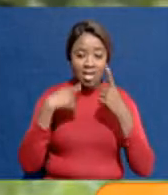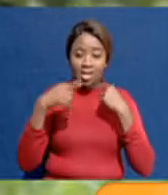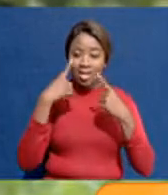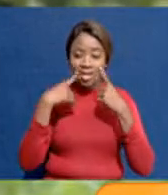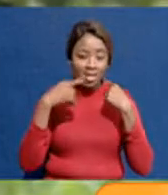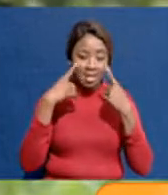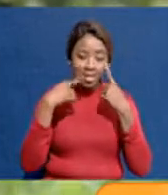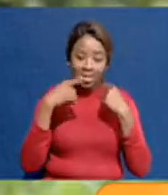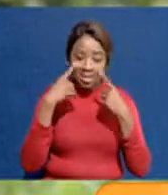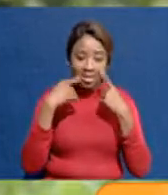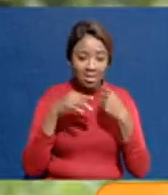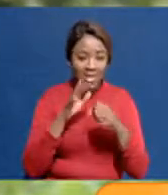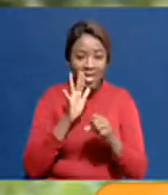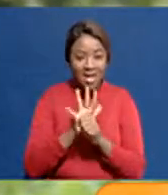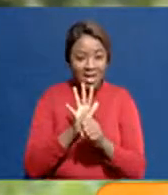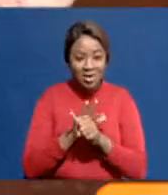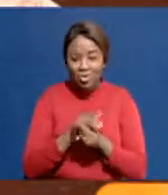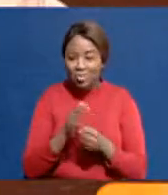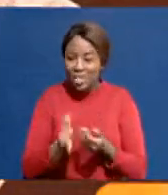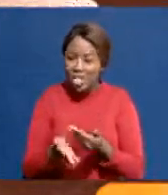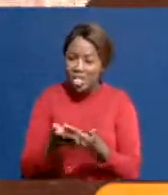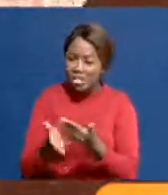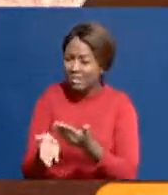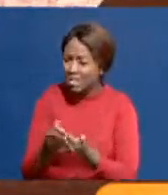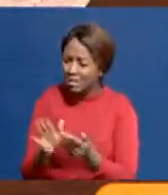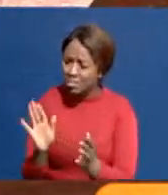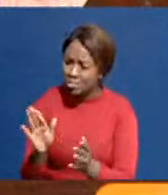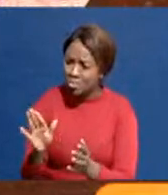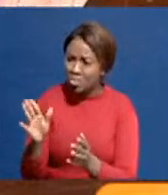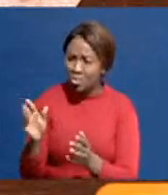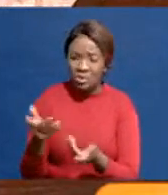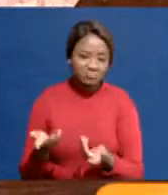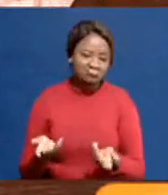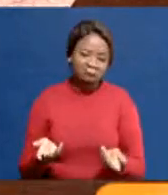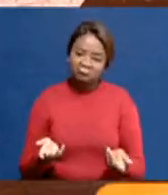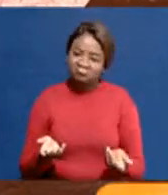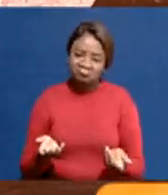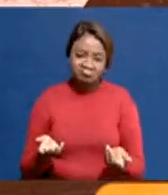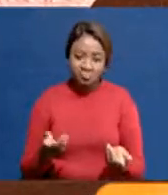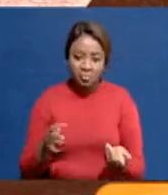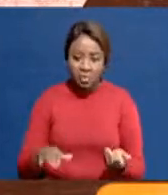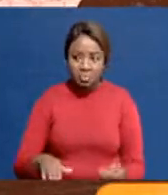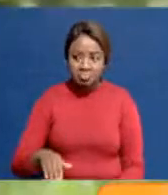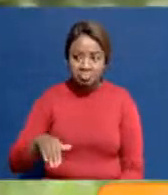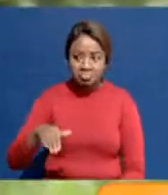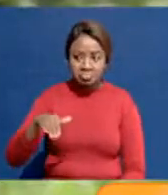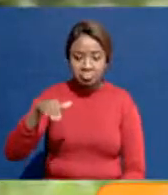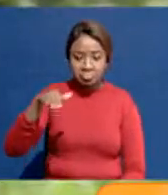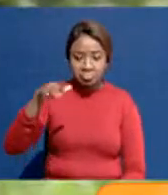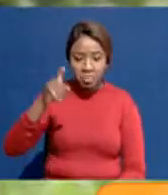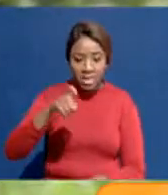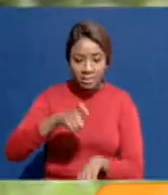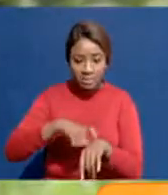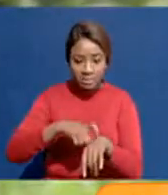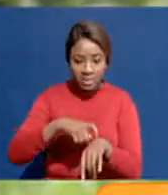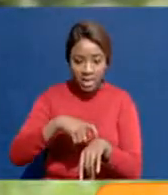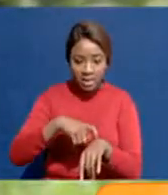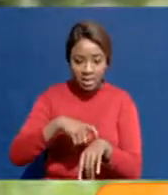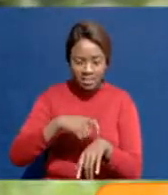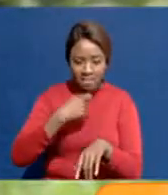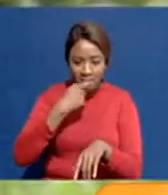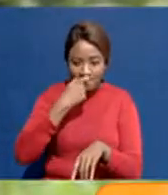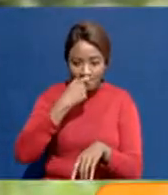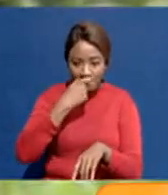do to soothe him. As he was growing up, at around 9 months, when the babies of